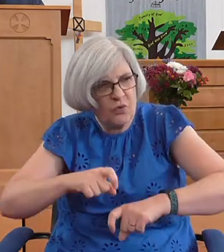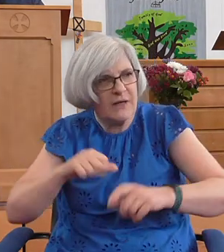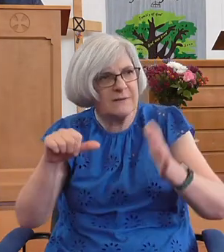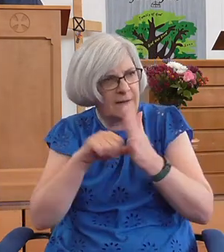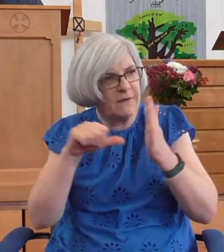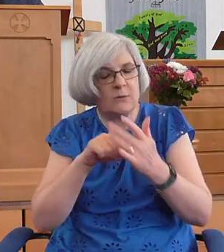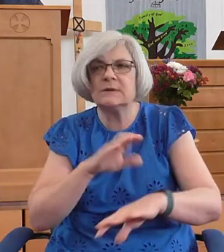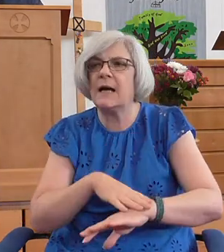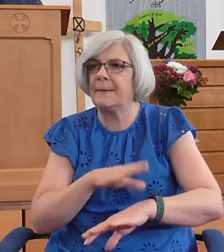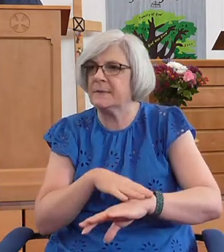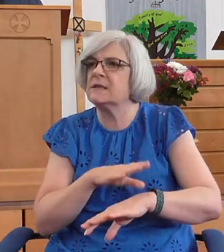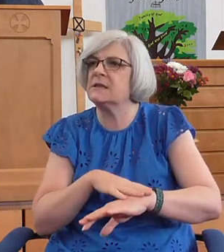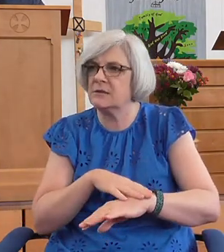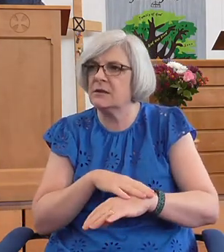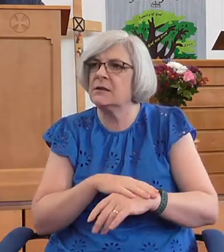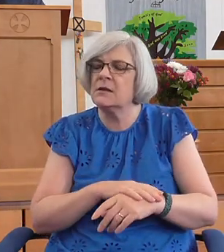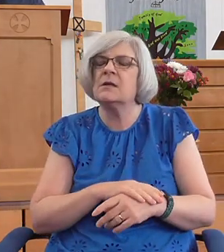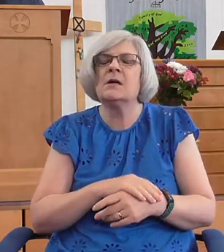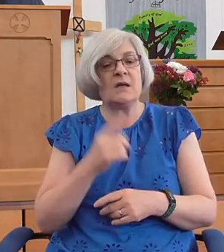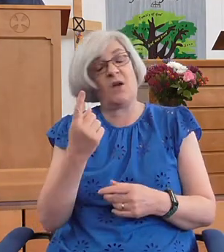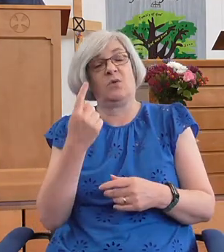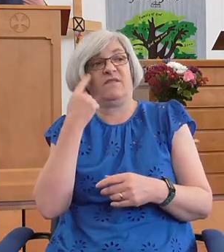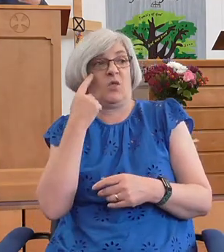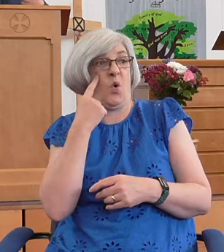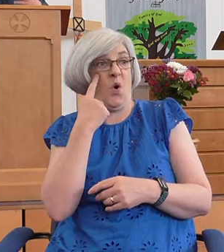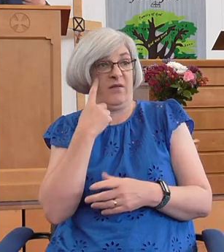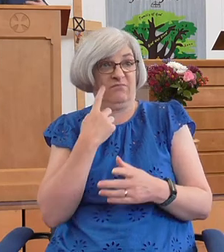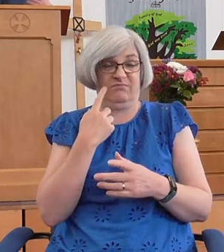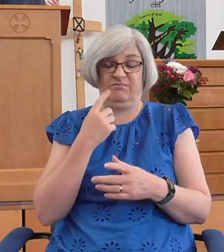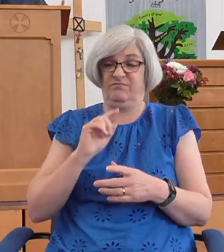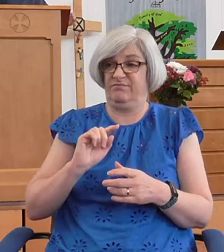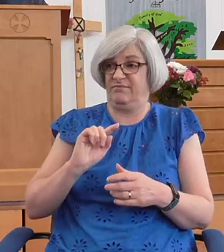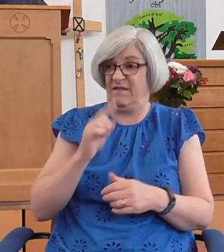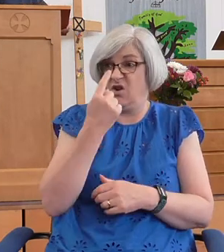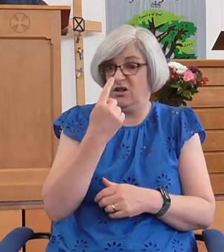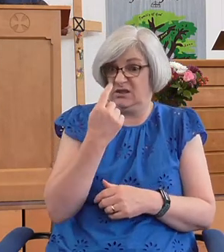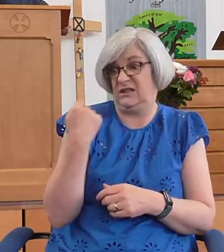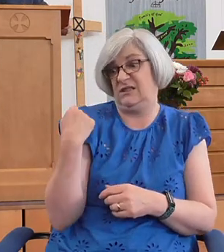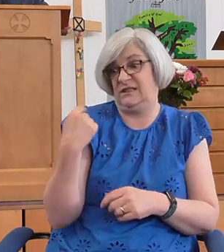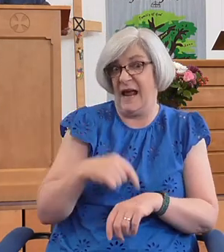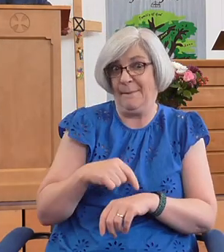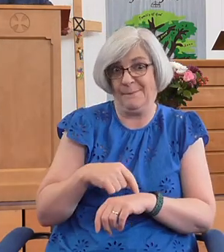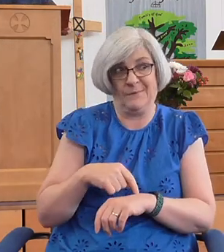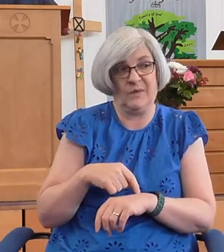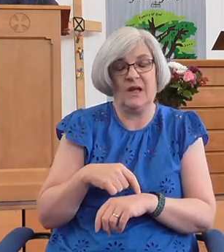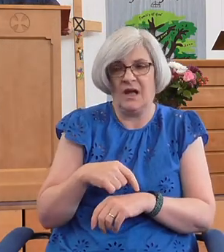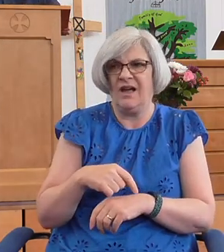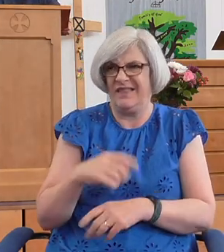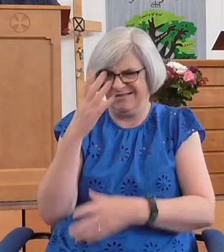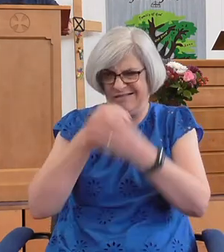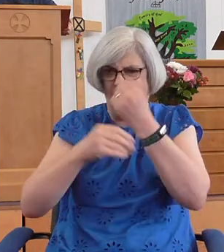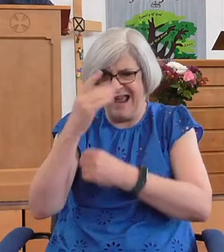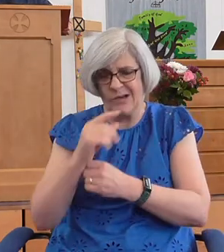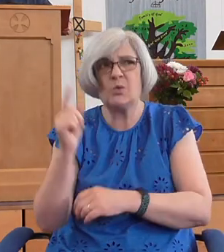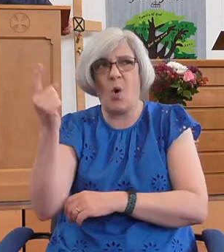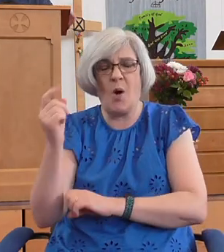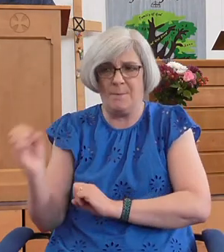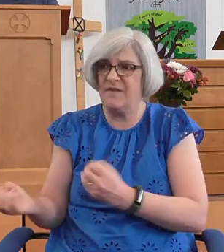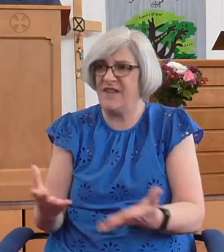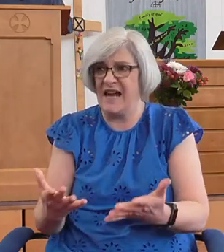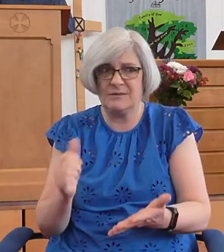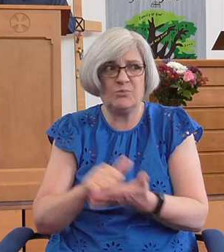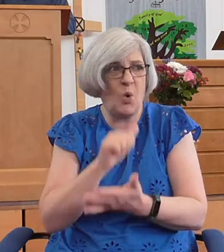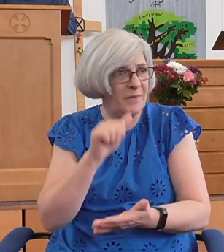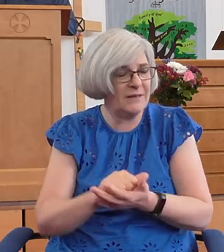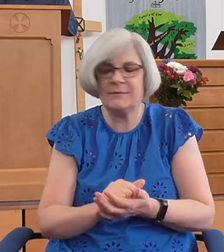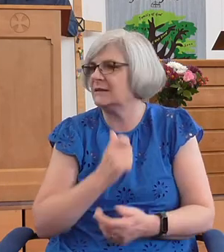Now, you might have thought that following even that initial incident, they would have learned that God will provide, but of course that's not human nature, as